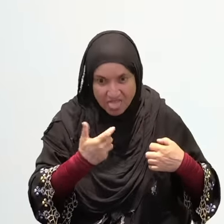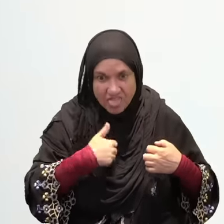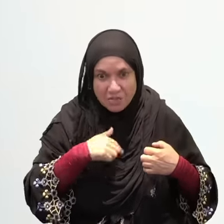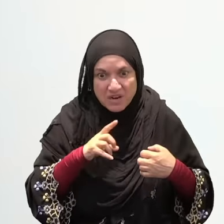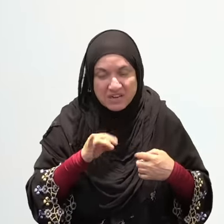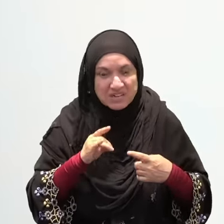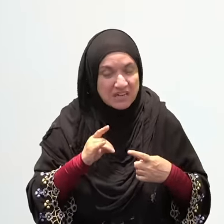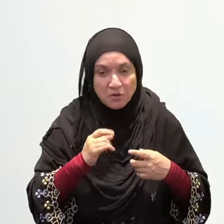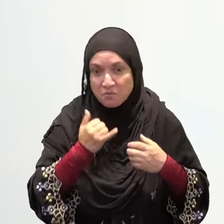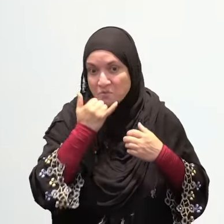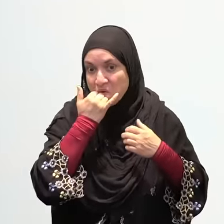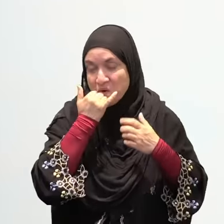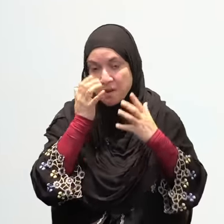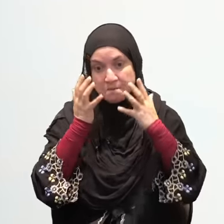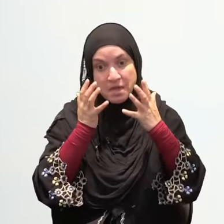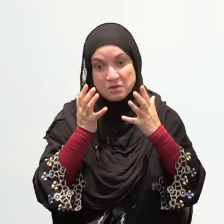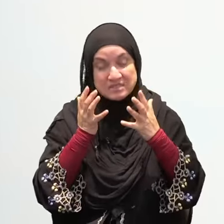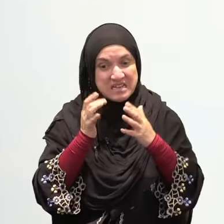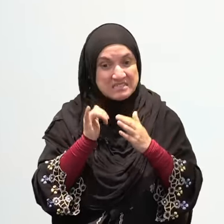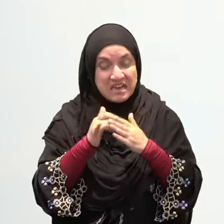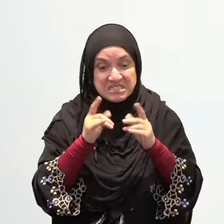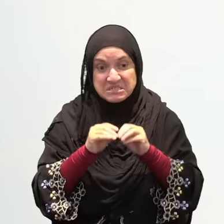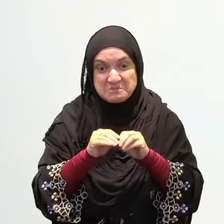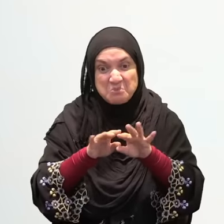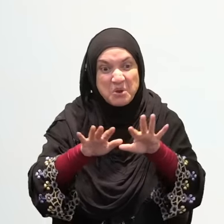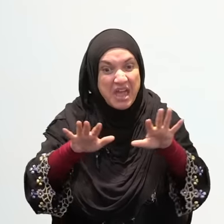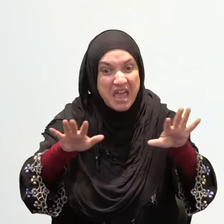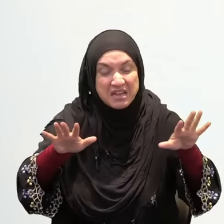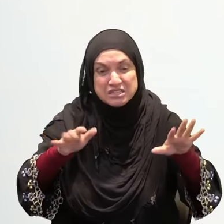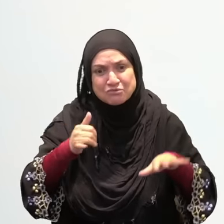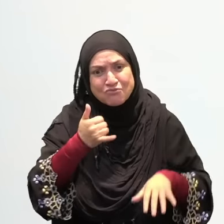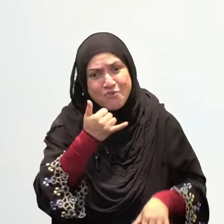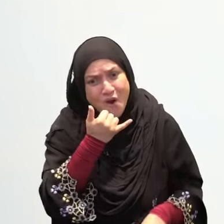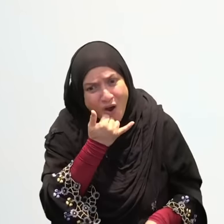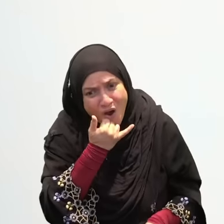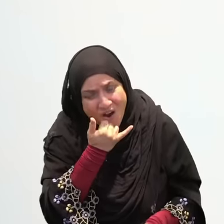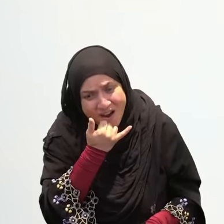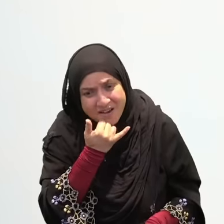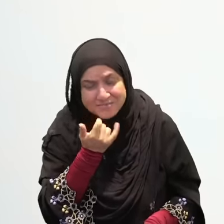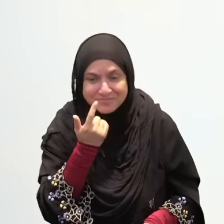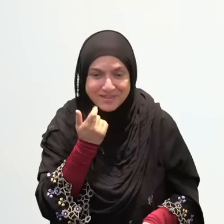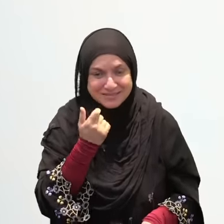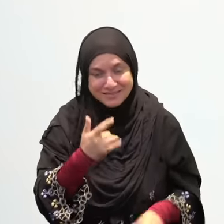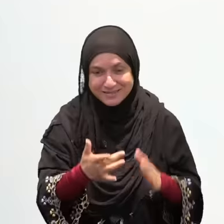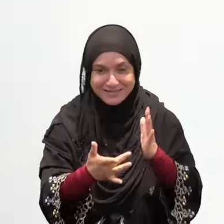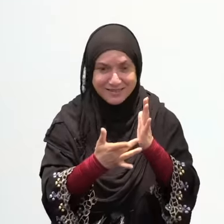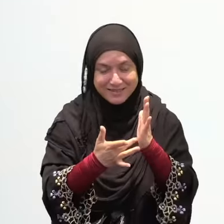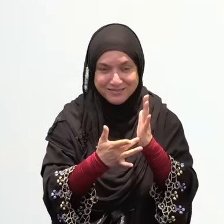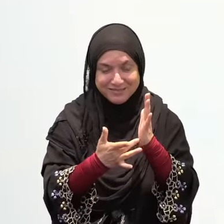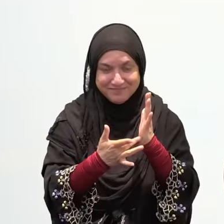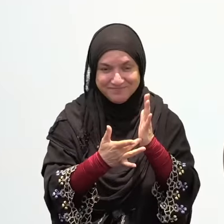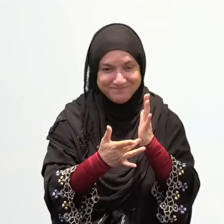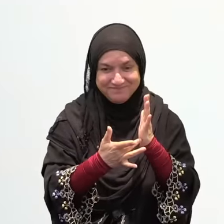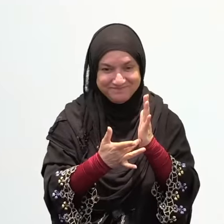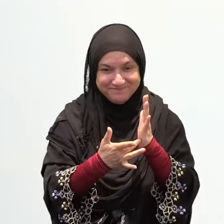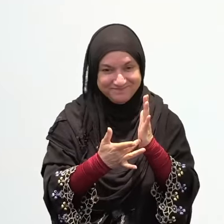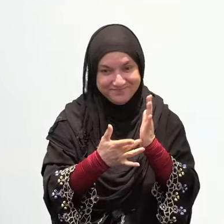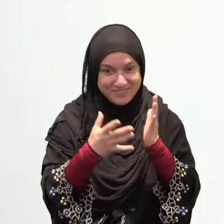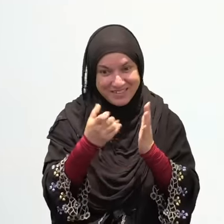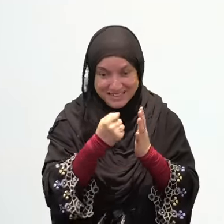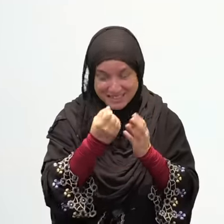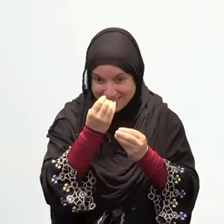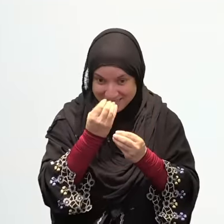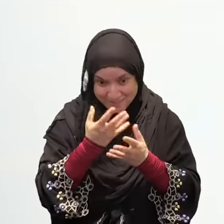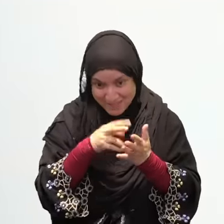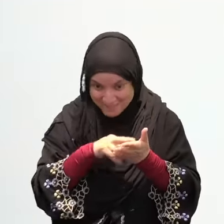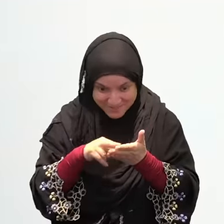be very, very devastating. And in the world that we live in today, bringing forth some of those Islamic ethics and thinking about the algorithms, thinking about the